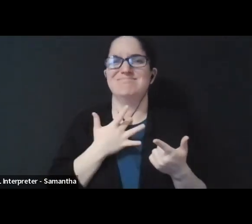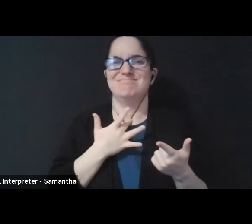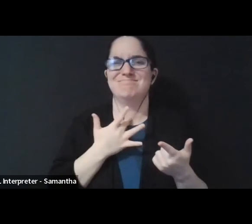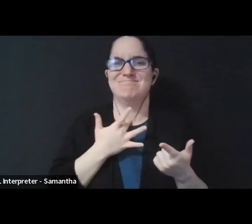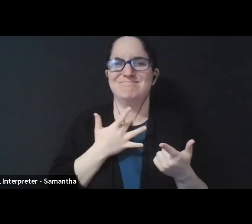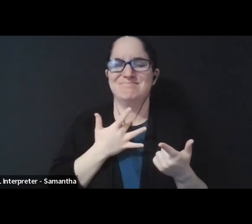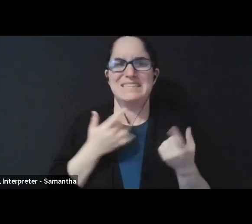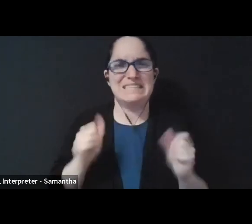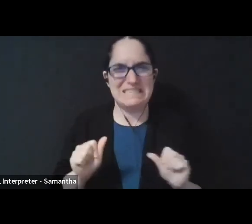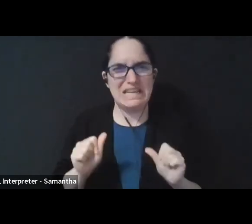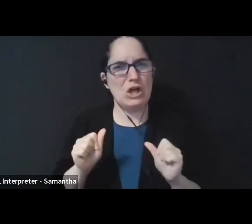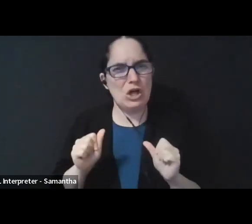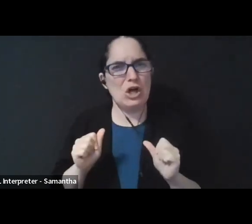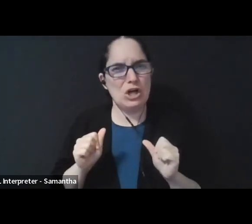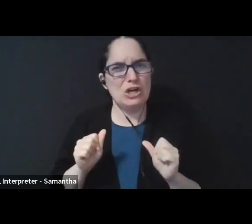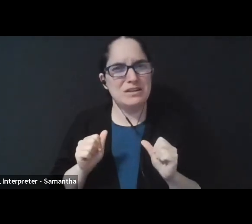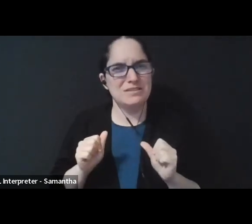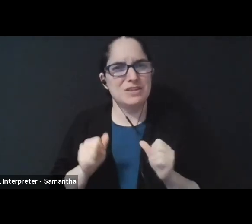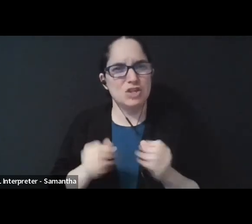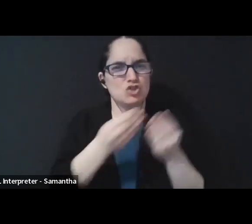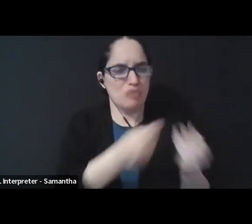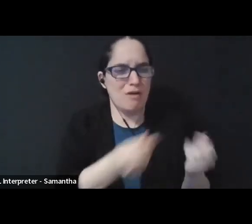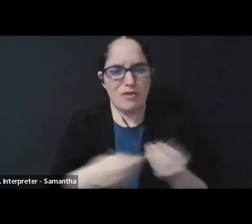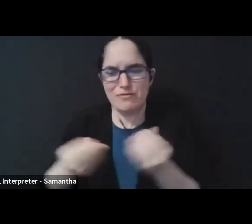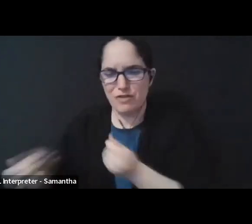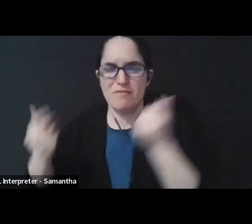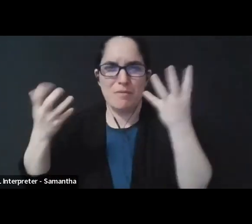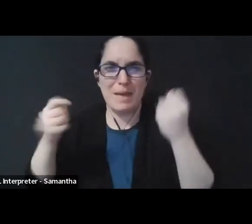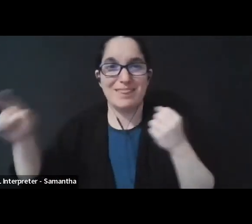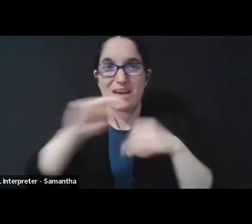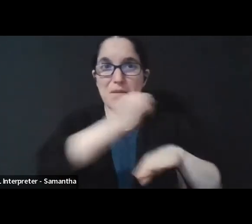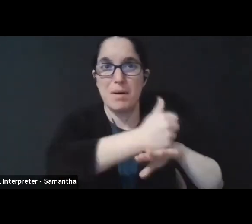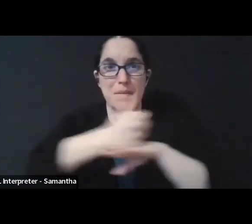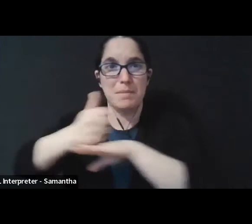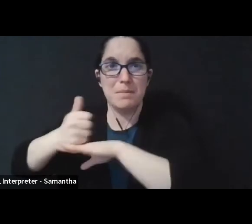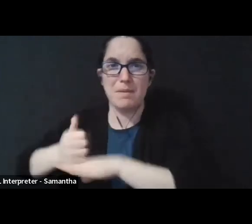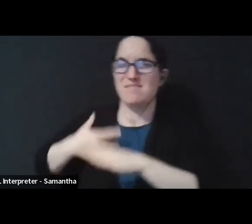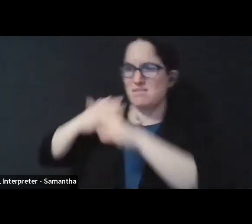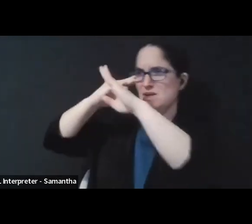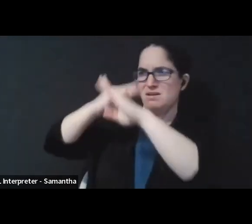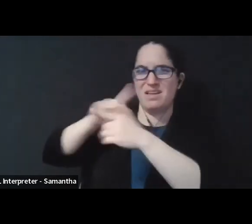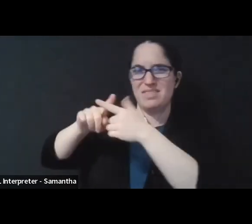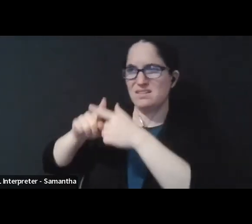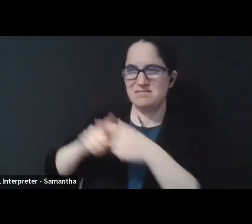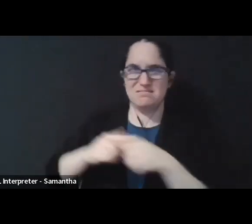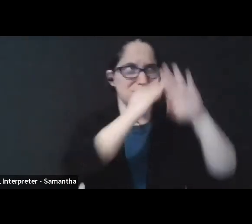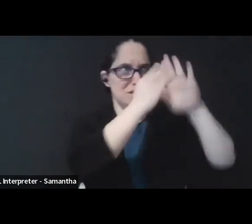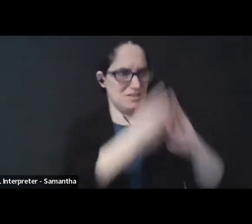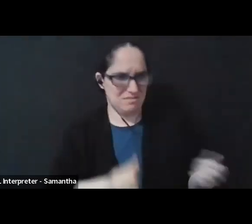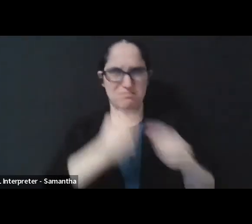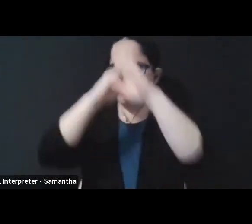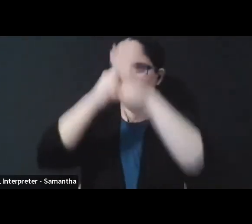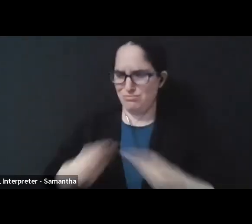through the hoops of the institution, because it just presumes by the research occurring that it is occurring on the terms of the researcher,